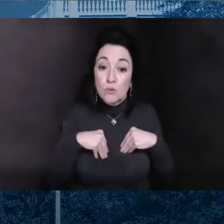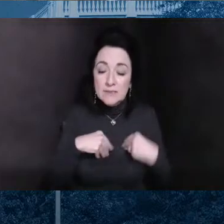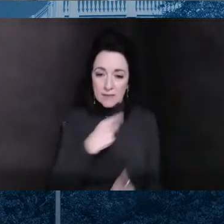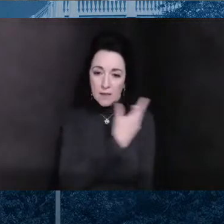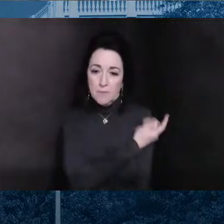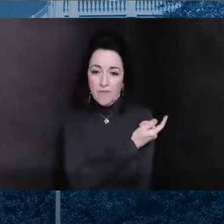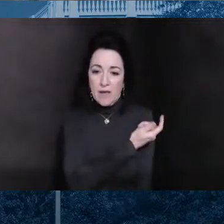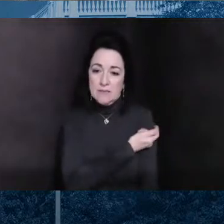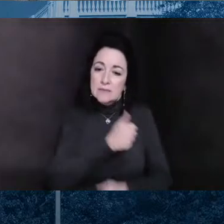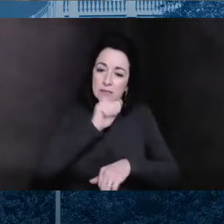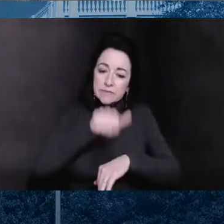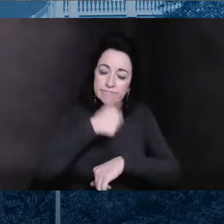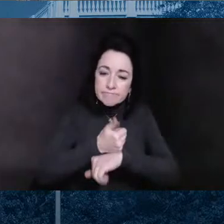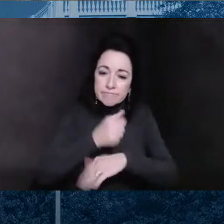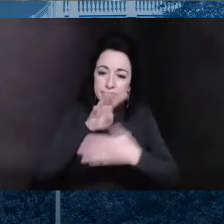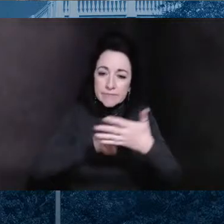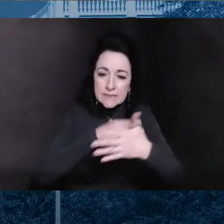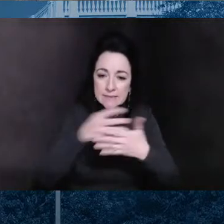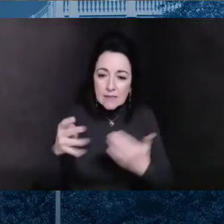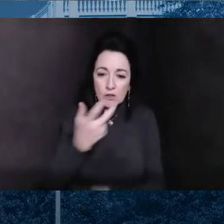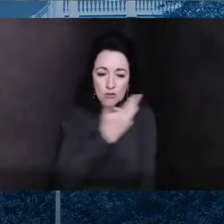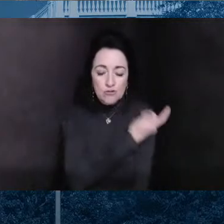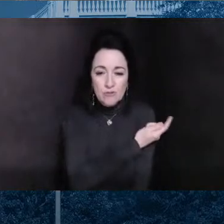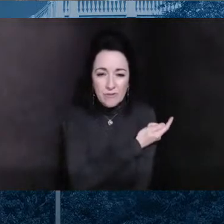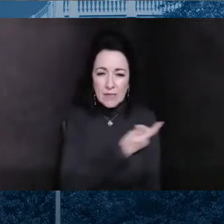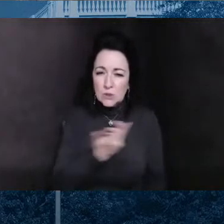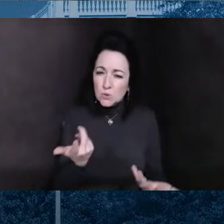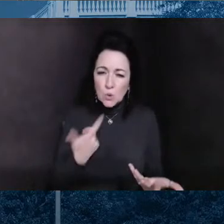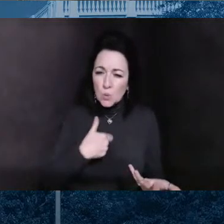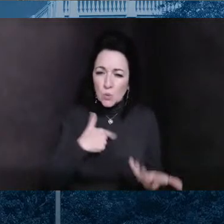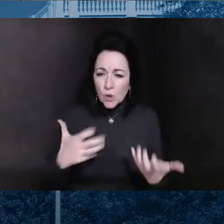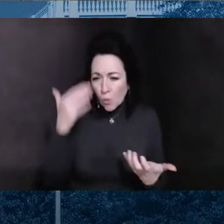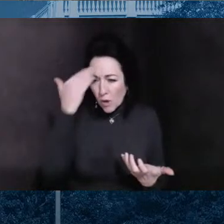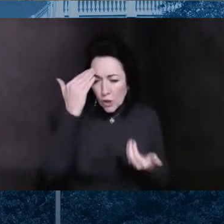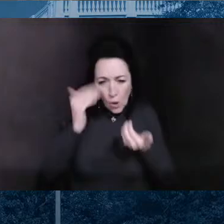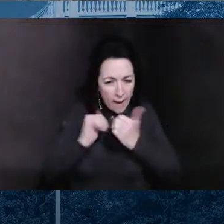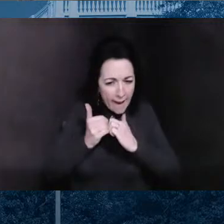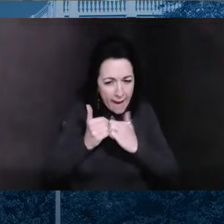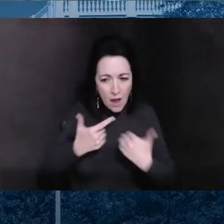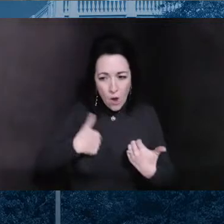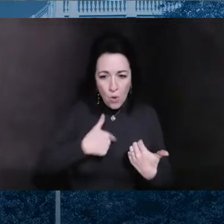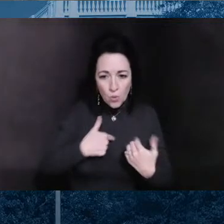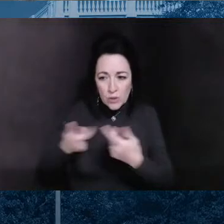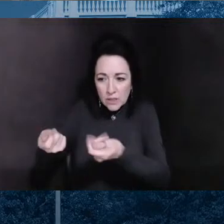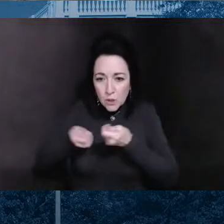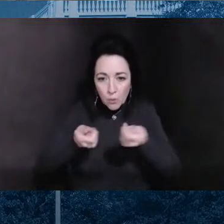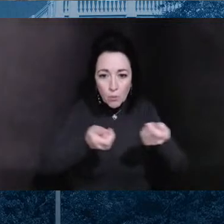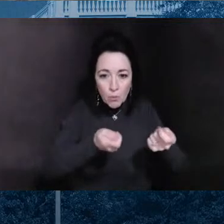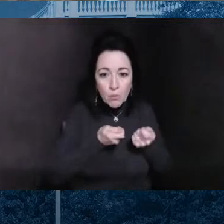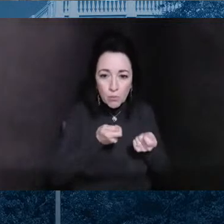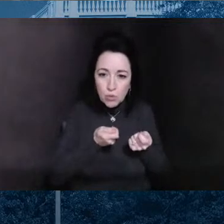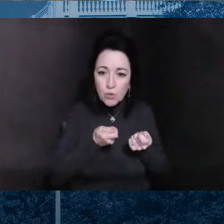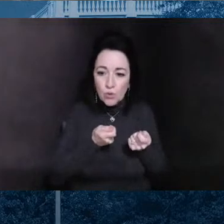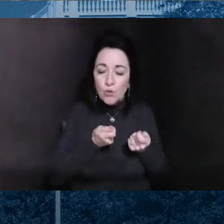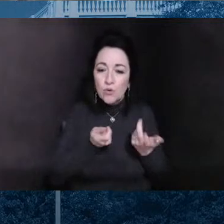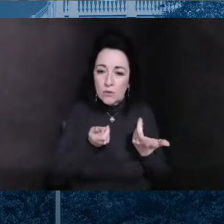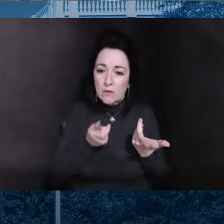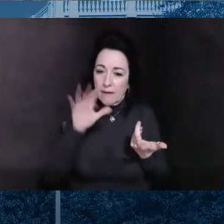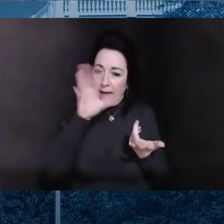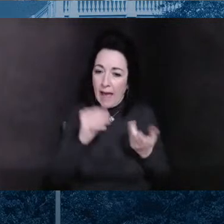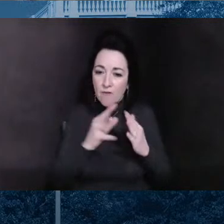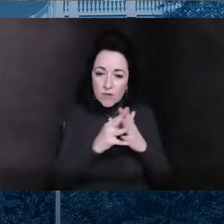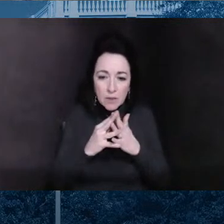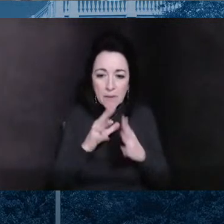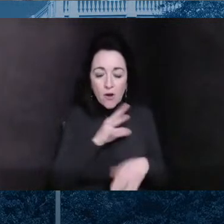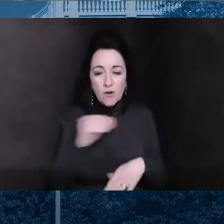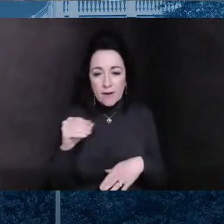find other ways to reach people in their communities. And so we have a number of things underway. I want to give a huge shout out